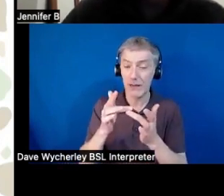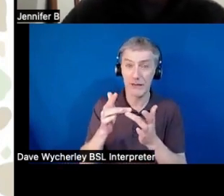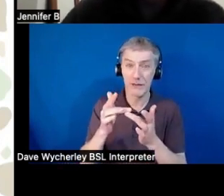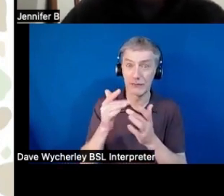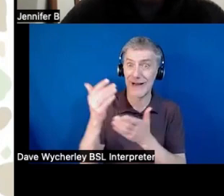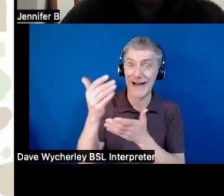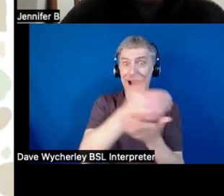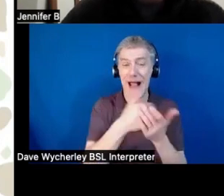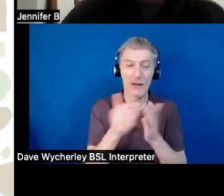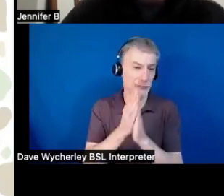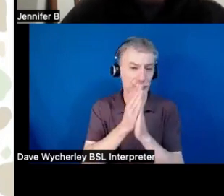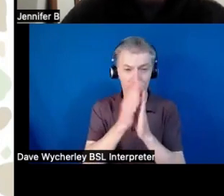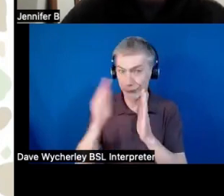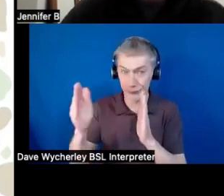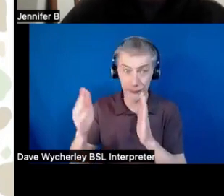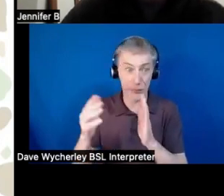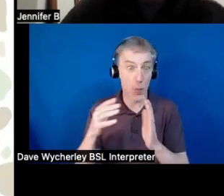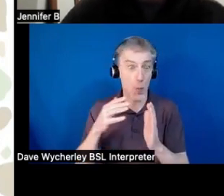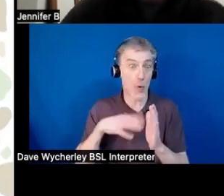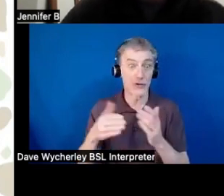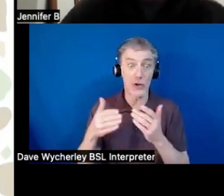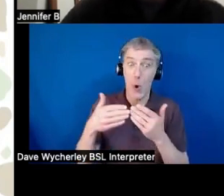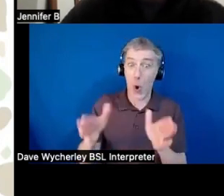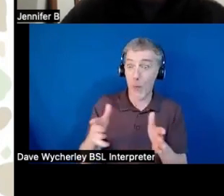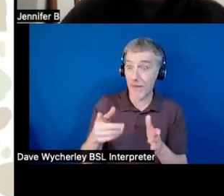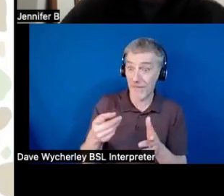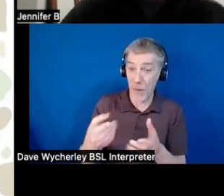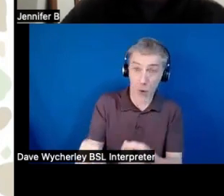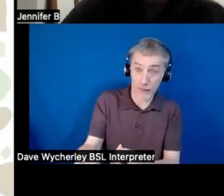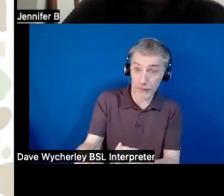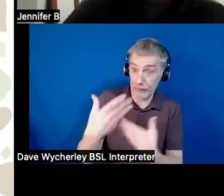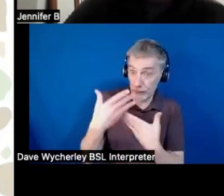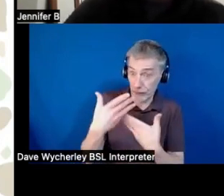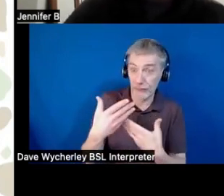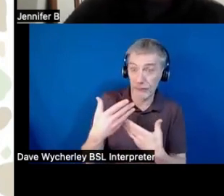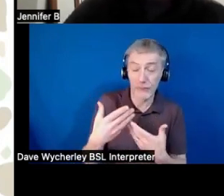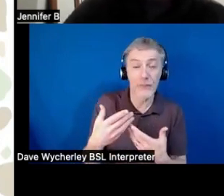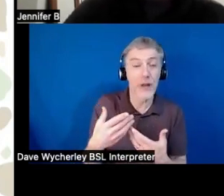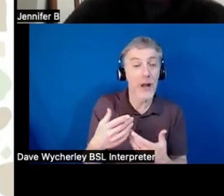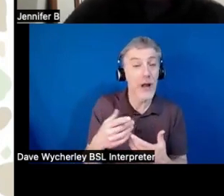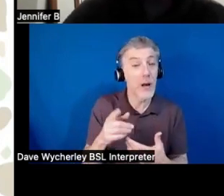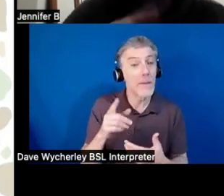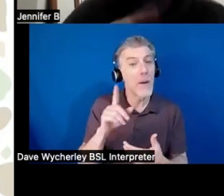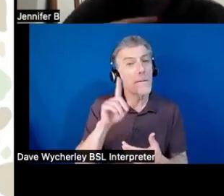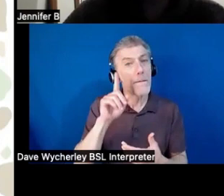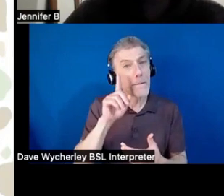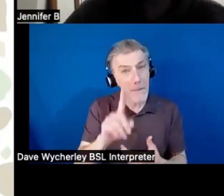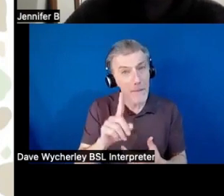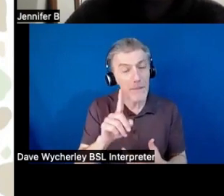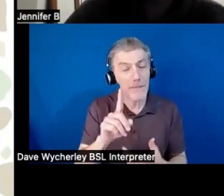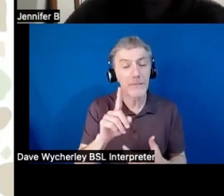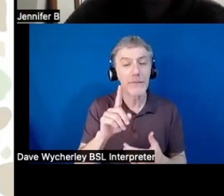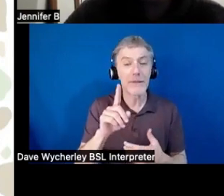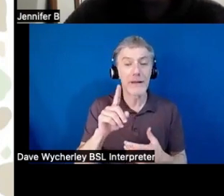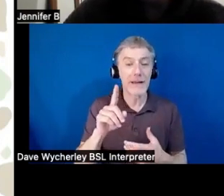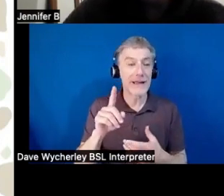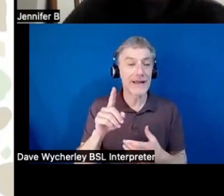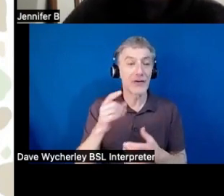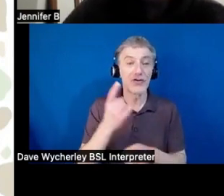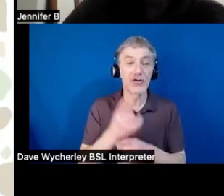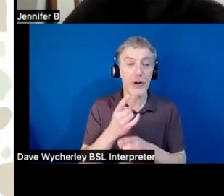if that's an indefinite thing, but the submissions required are those of flash illness